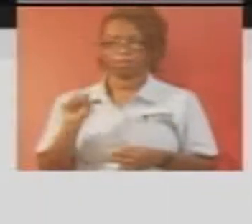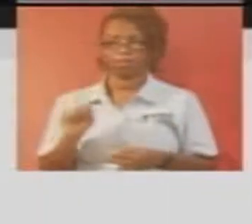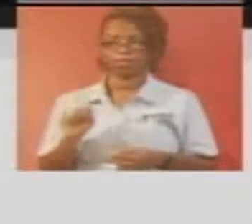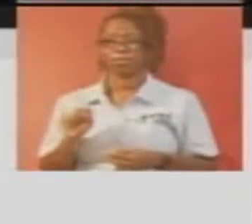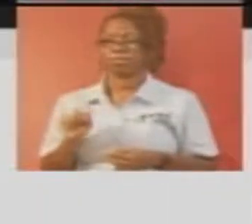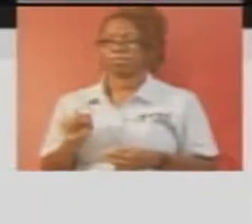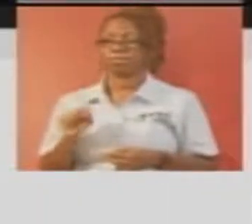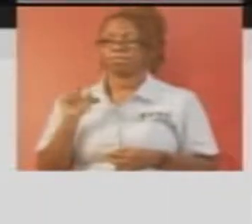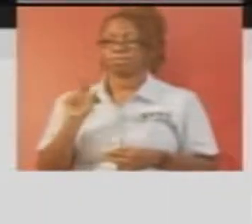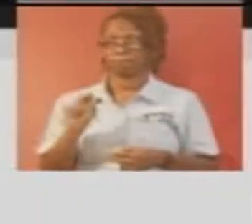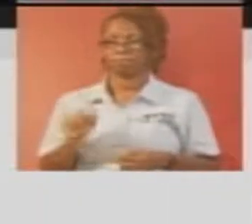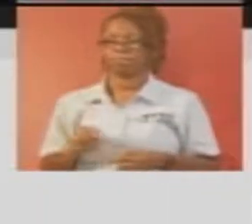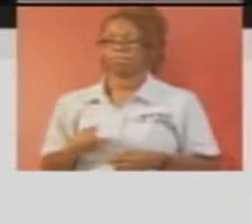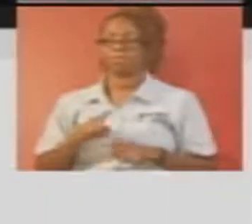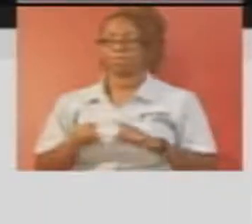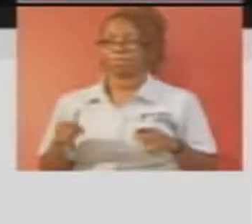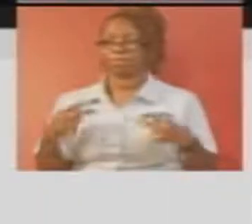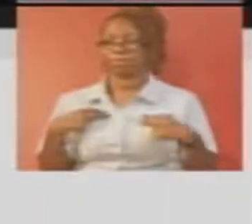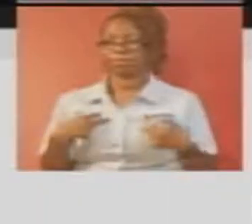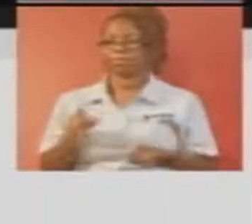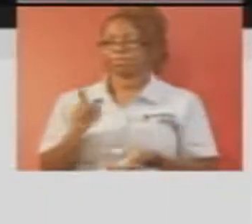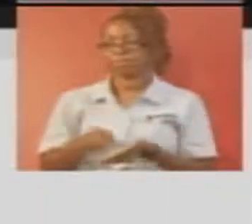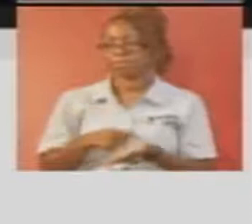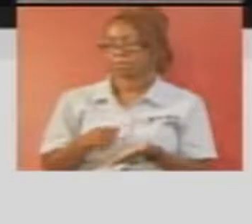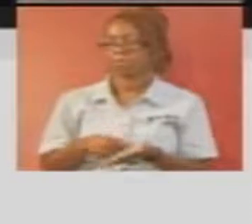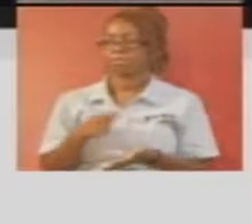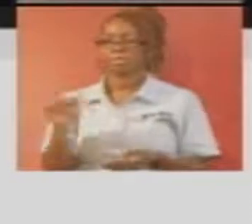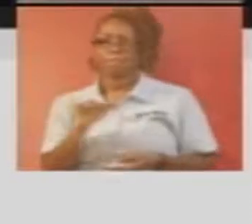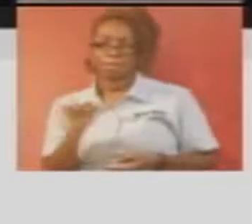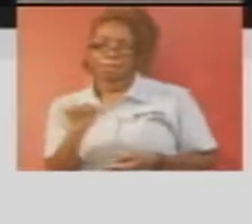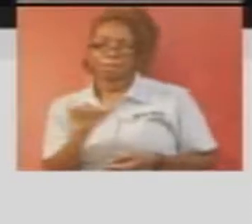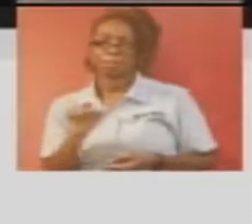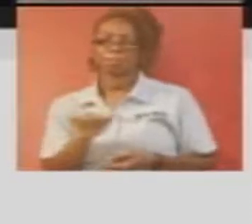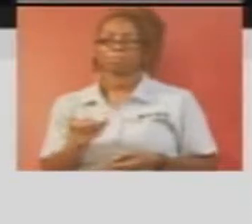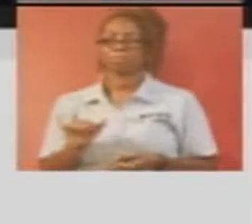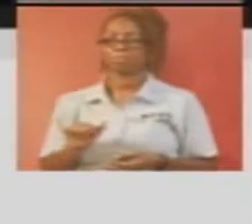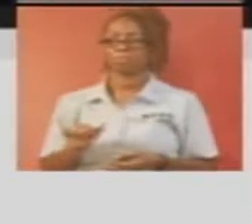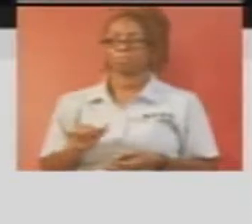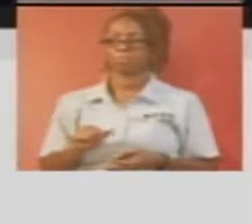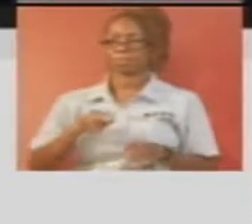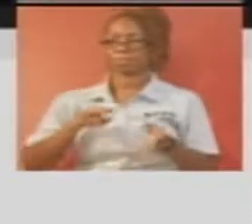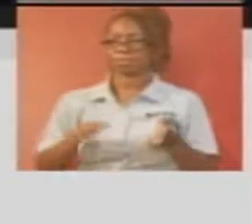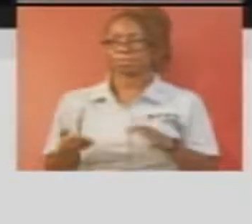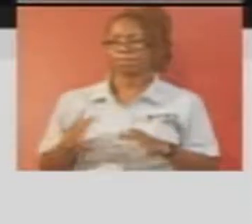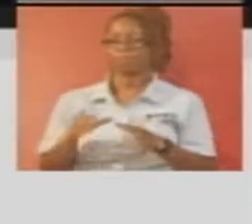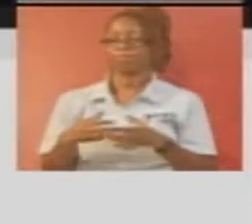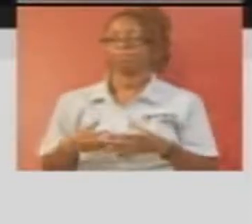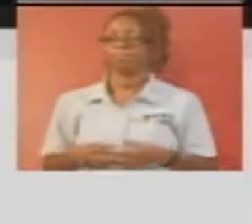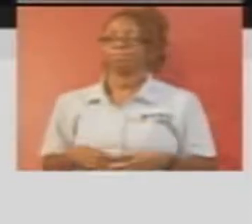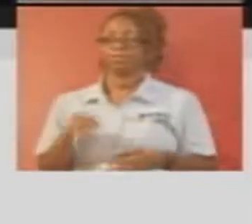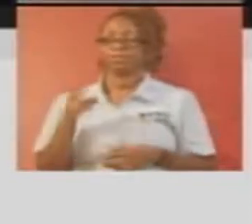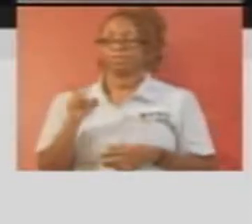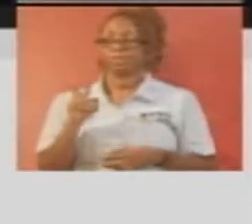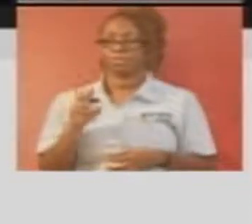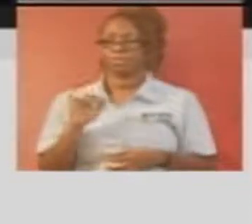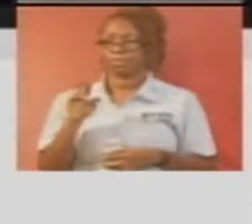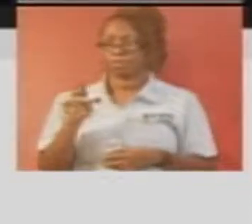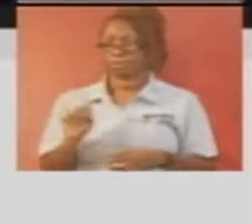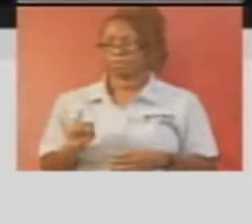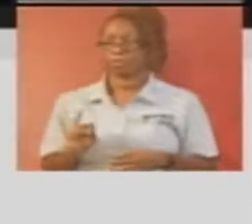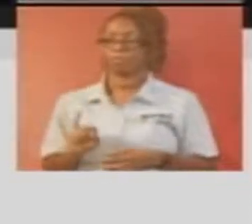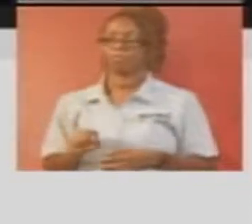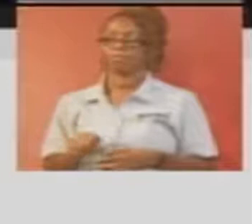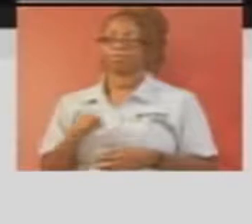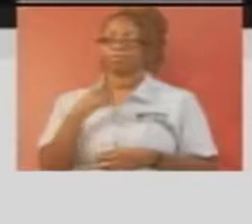virus, but it does not cause disease. The other alternative, to the top, is where